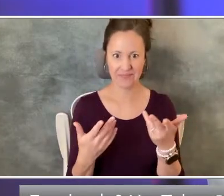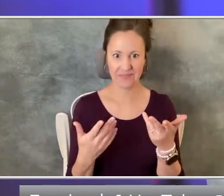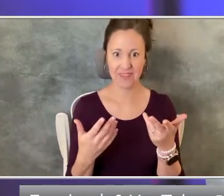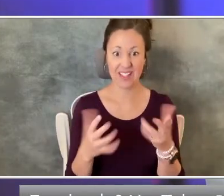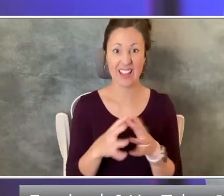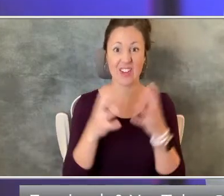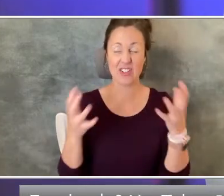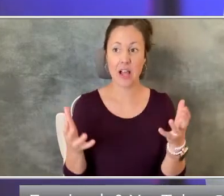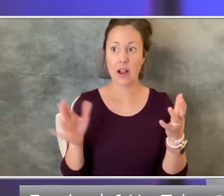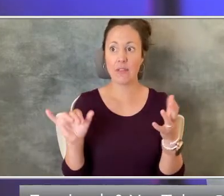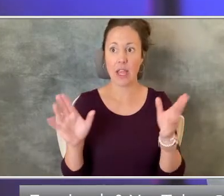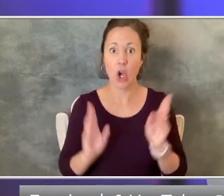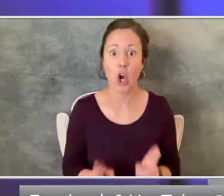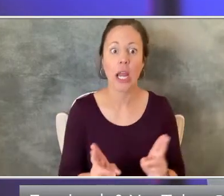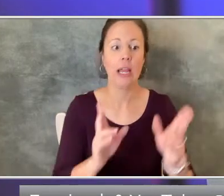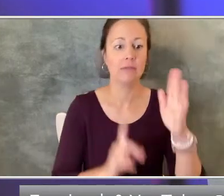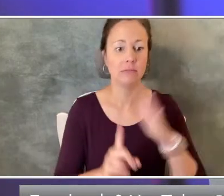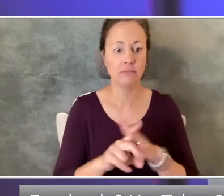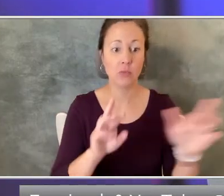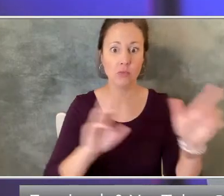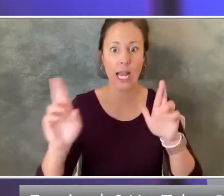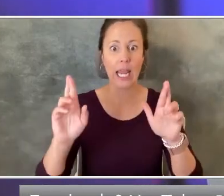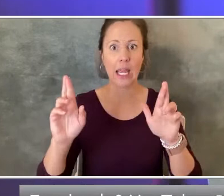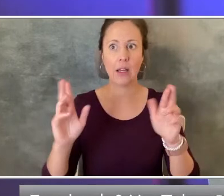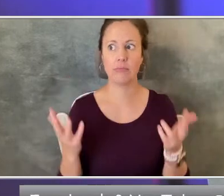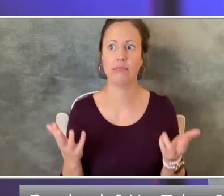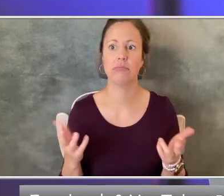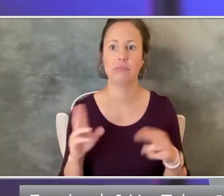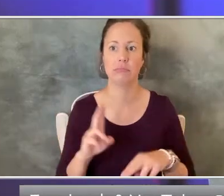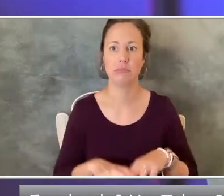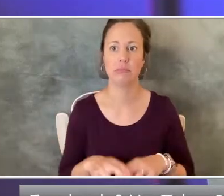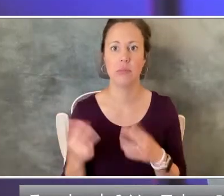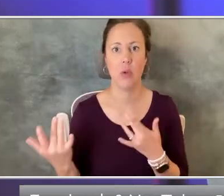wait when you're planning a transplant.